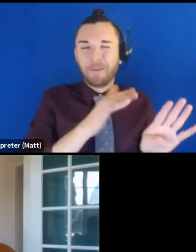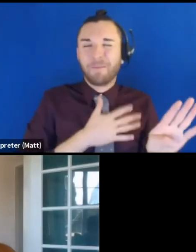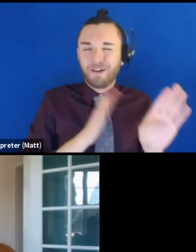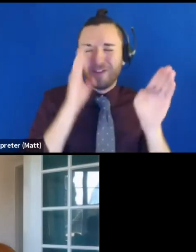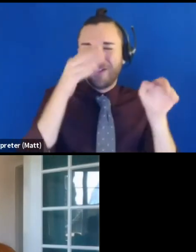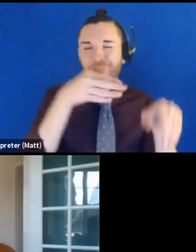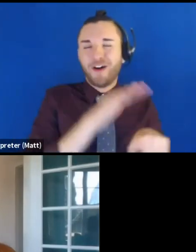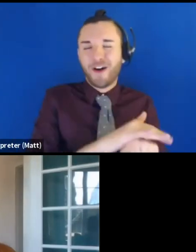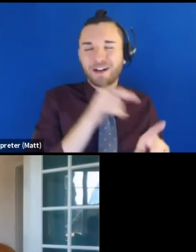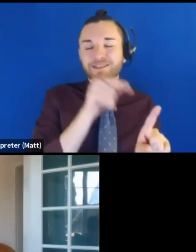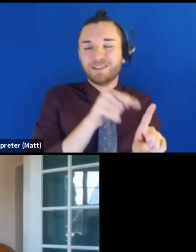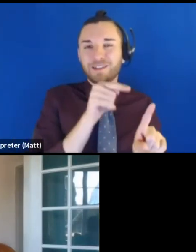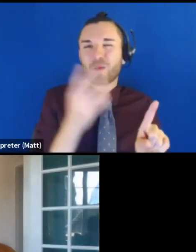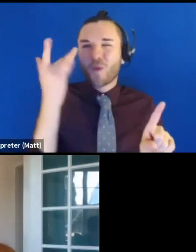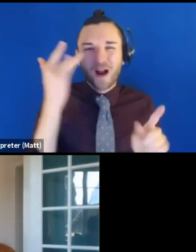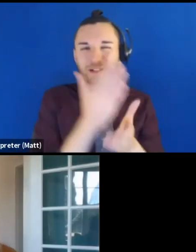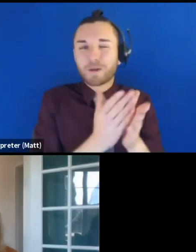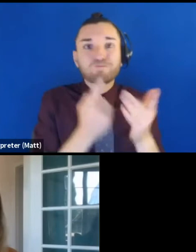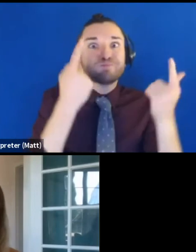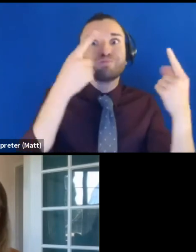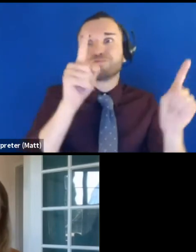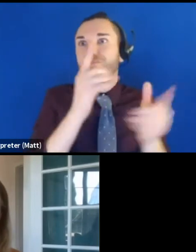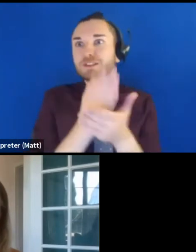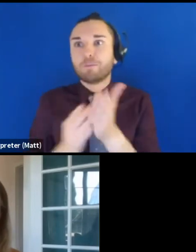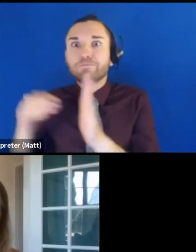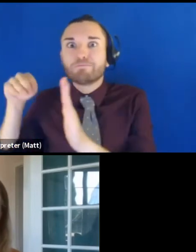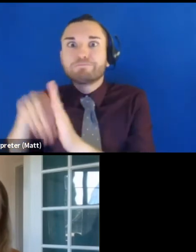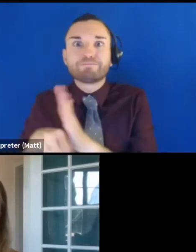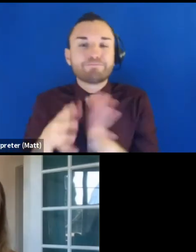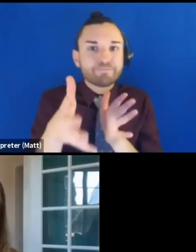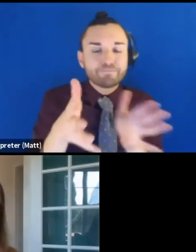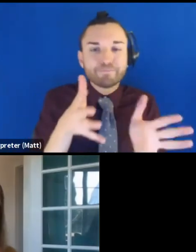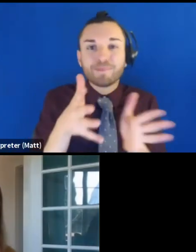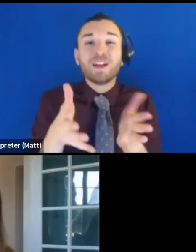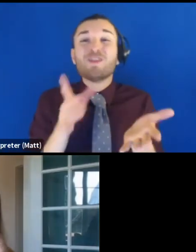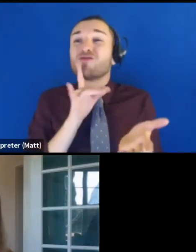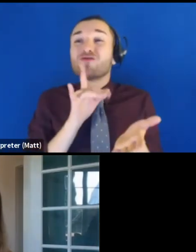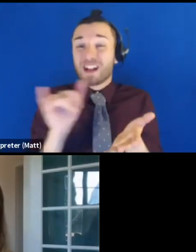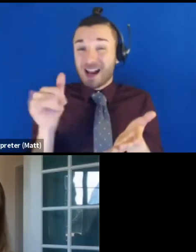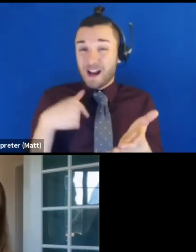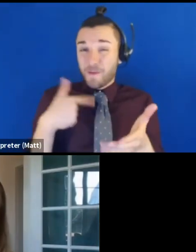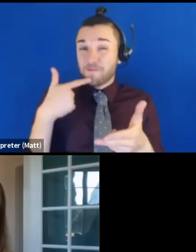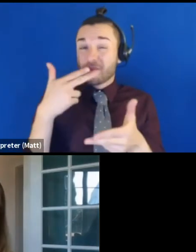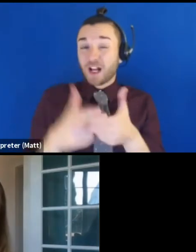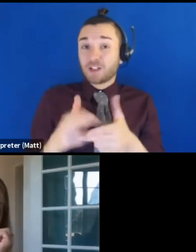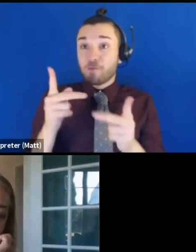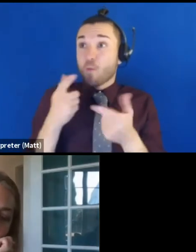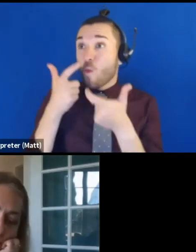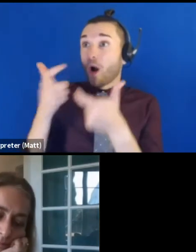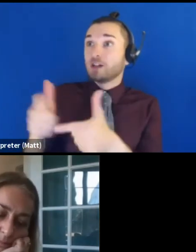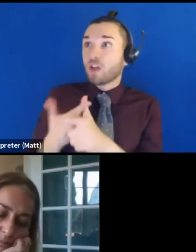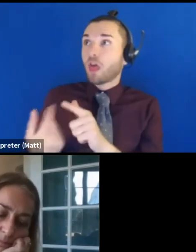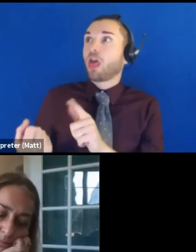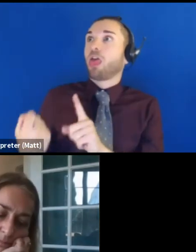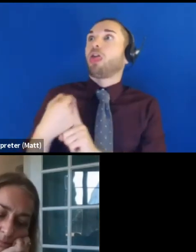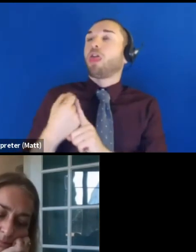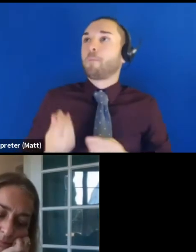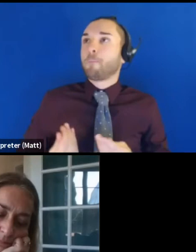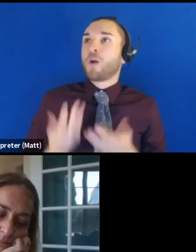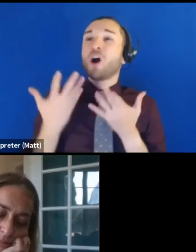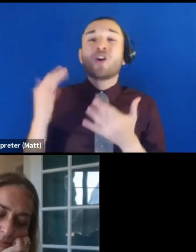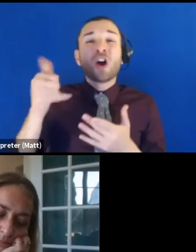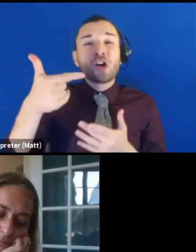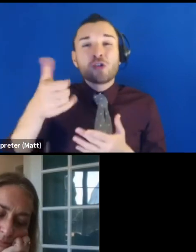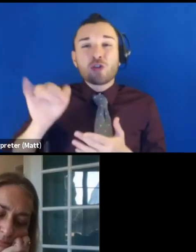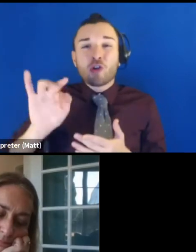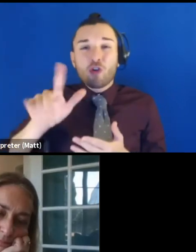and what makes it. But one thing is that thing of people inspiring other people, I do think is true. Like Girls, when Girls came out, and I